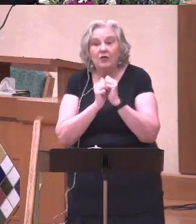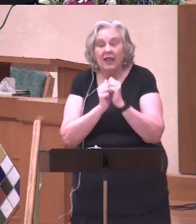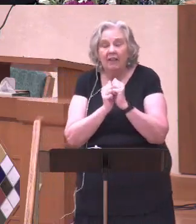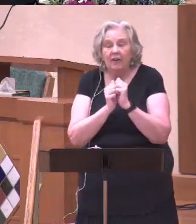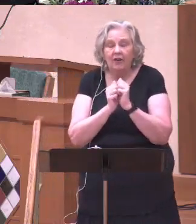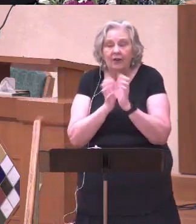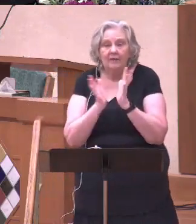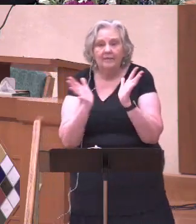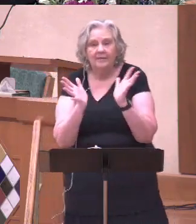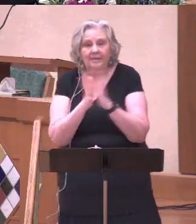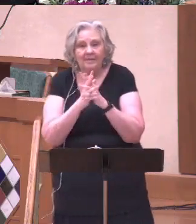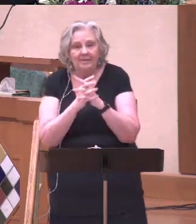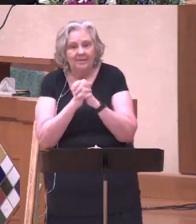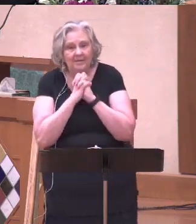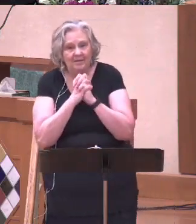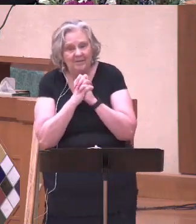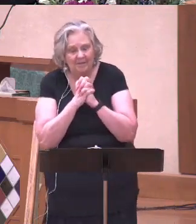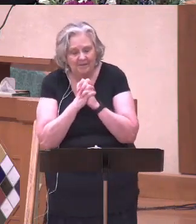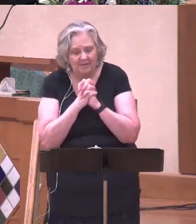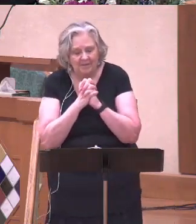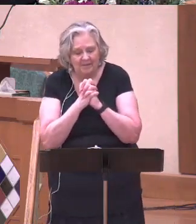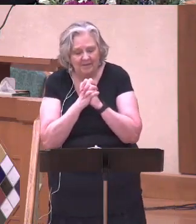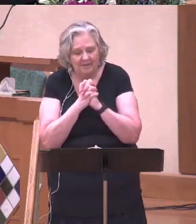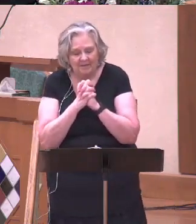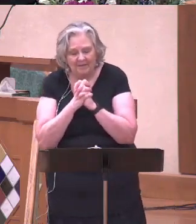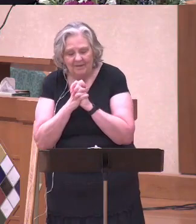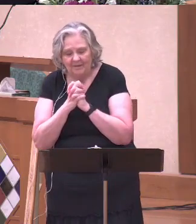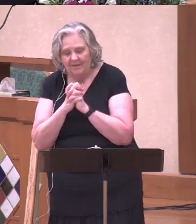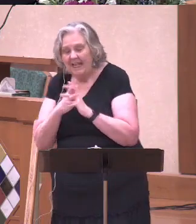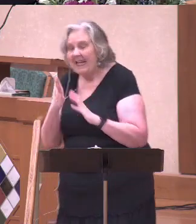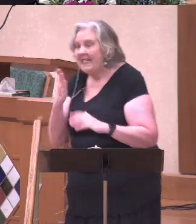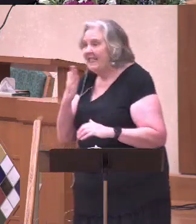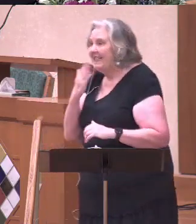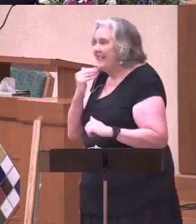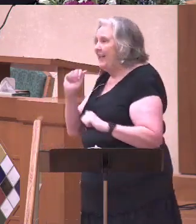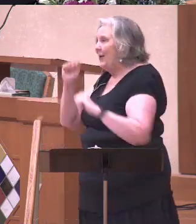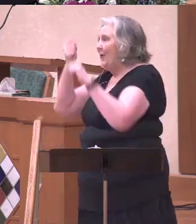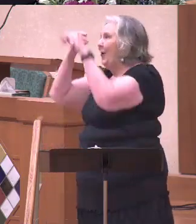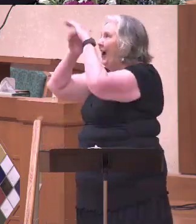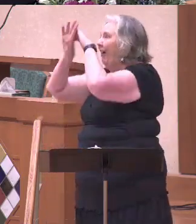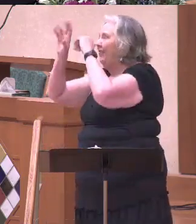your hands and close your eyes and bow your head and repeat after me? Dear Heavenly Father,